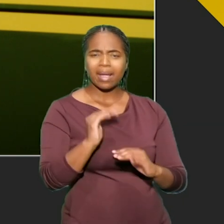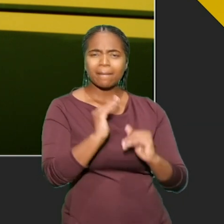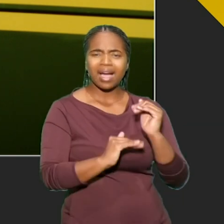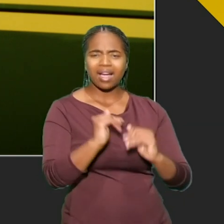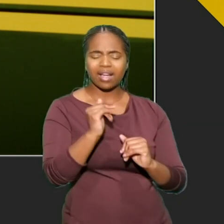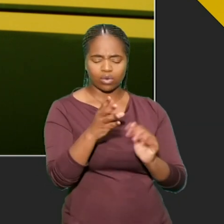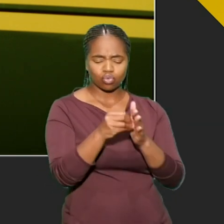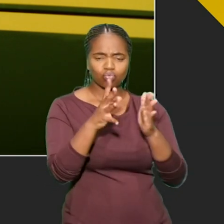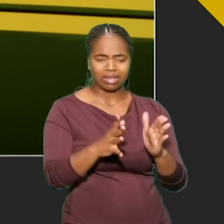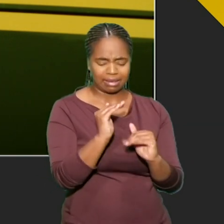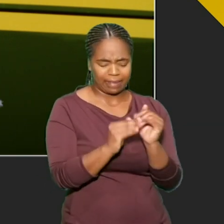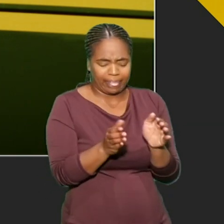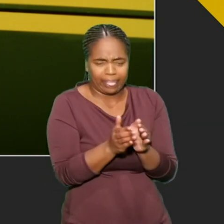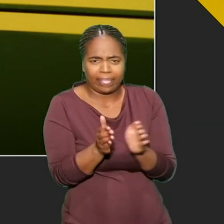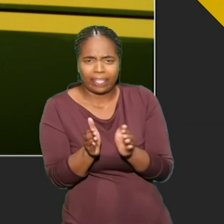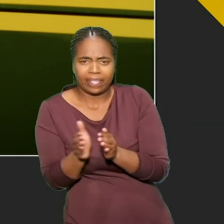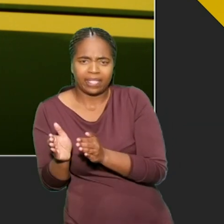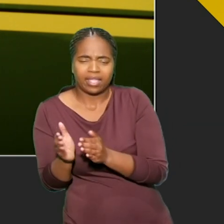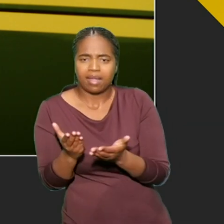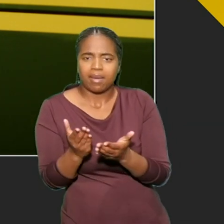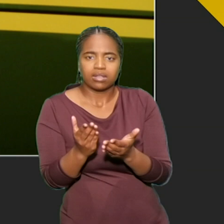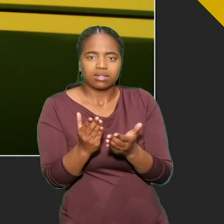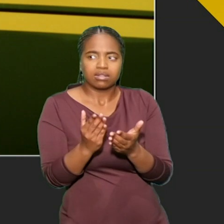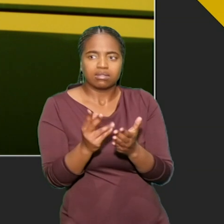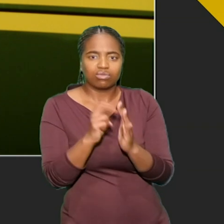or implying that this is a progressive plan.